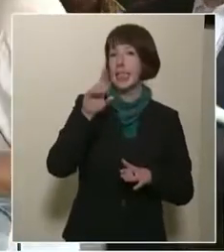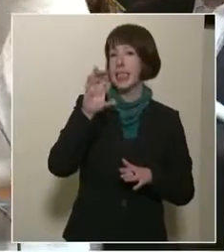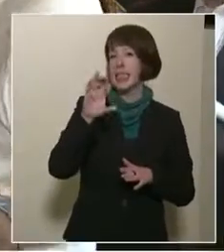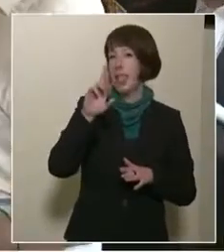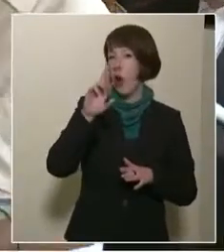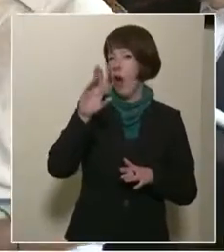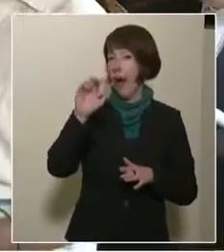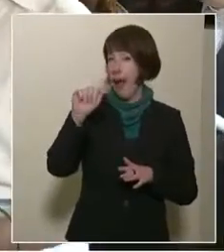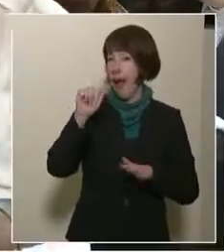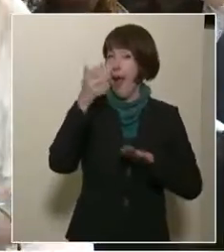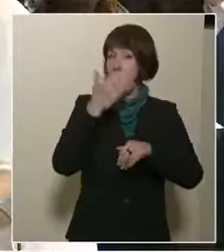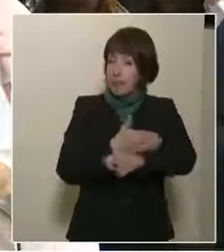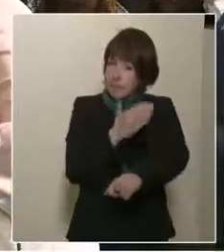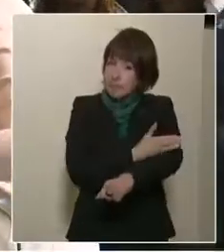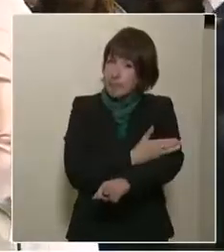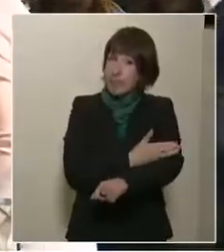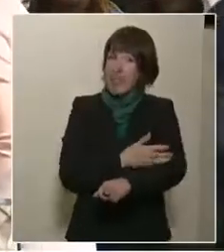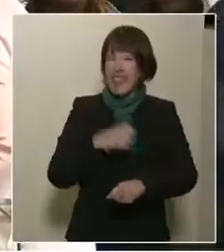DCRA.